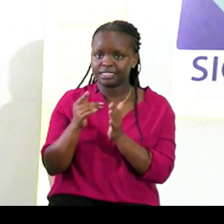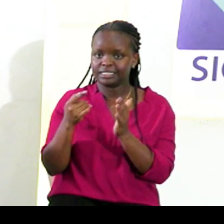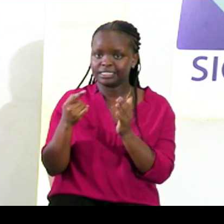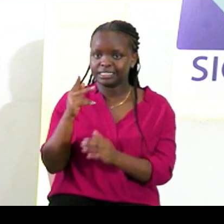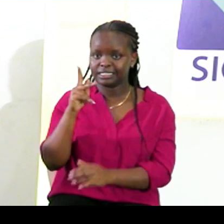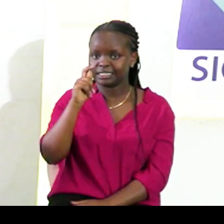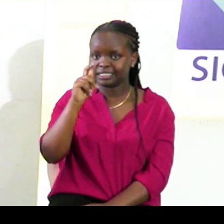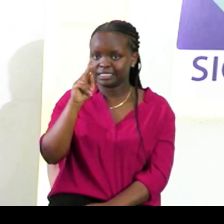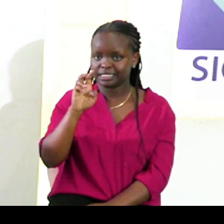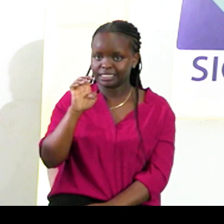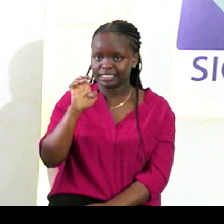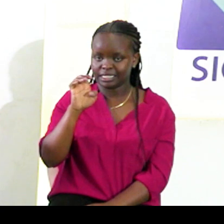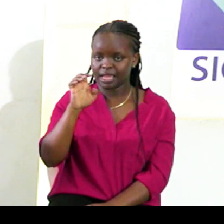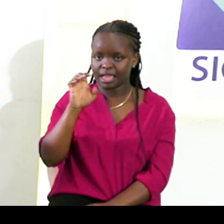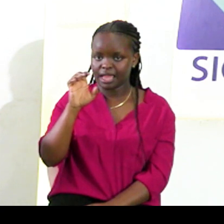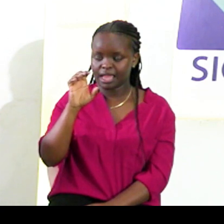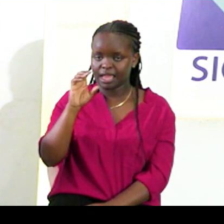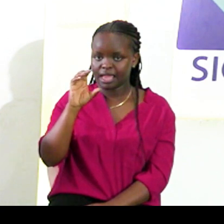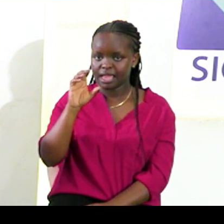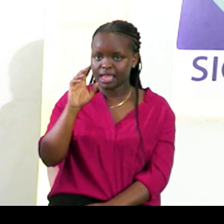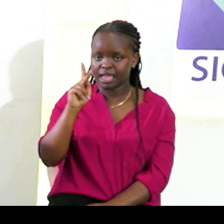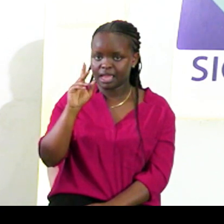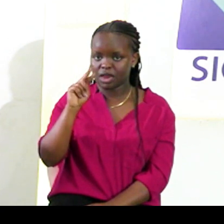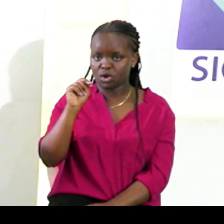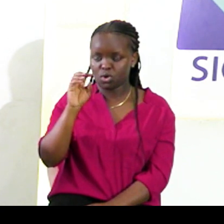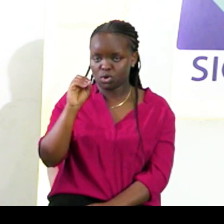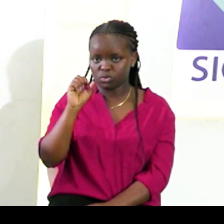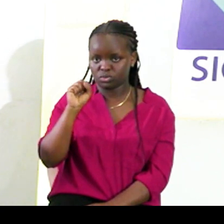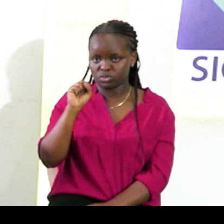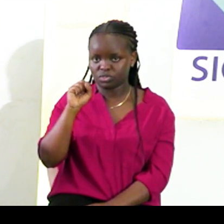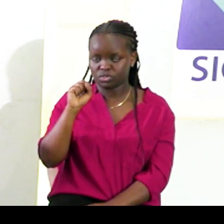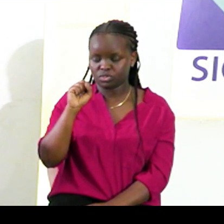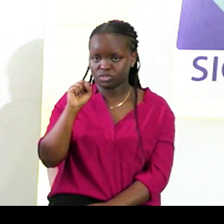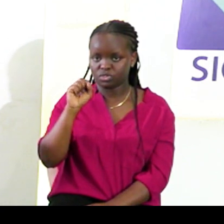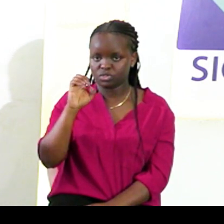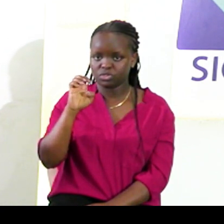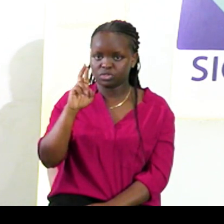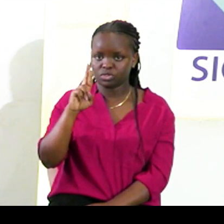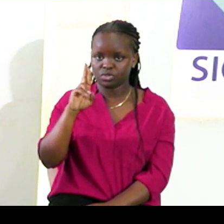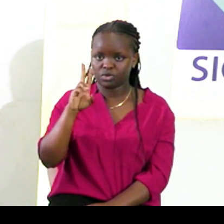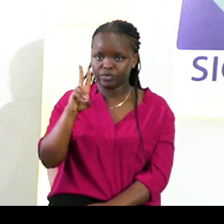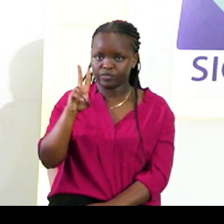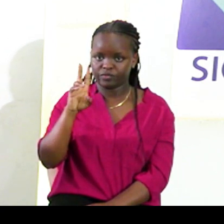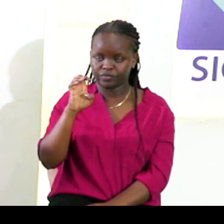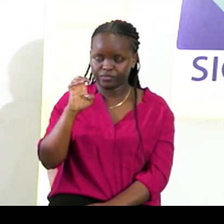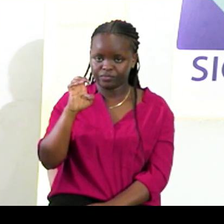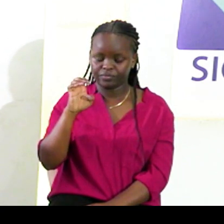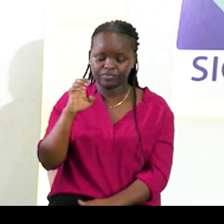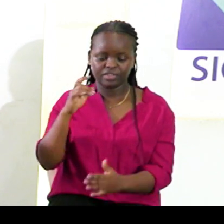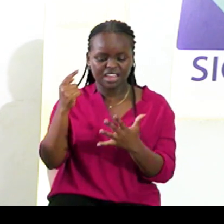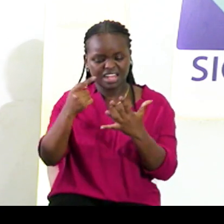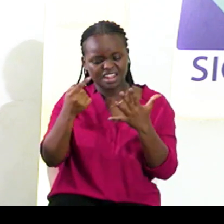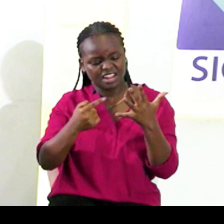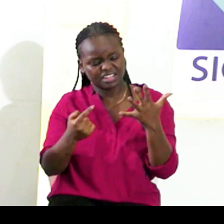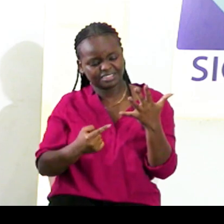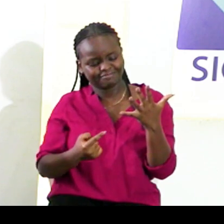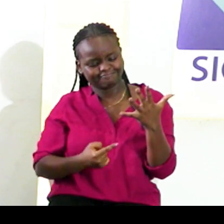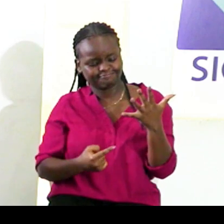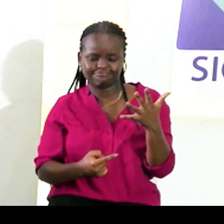Oh, nice. Yeah. Now you've listed the challenges,